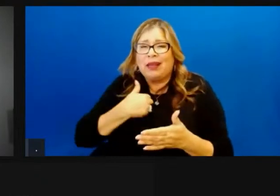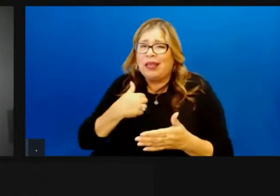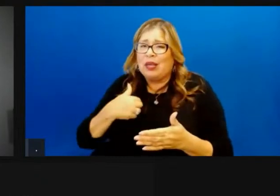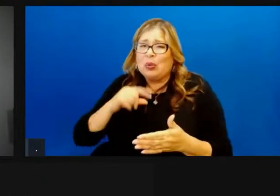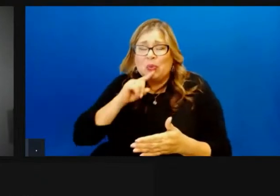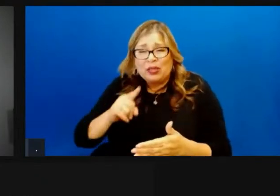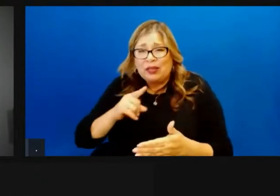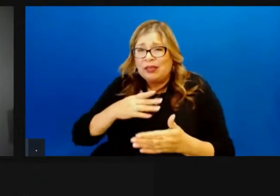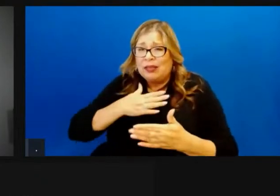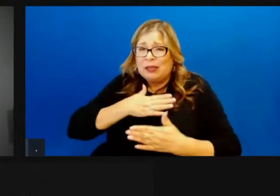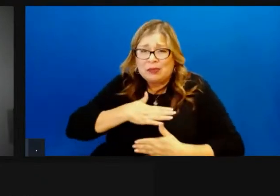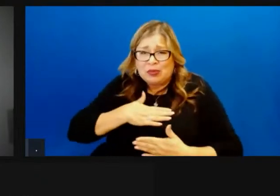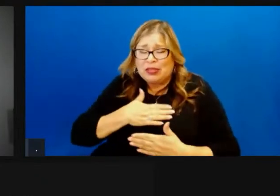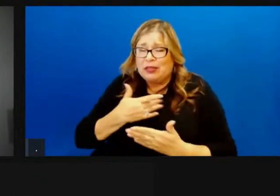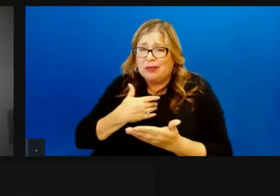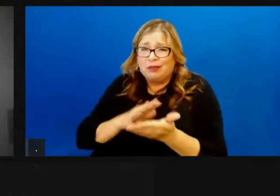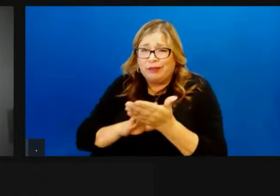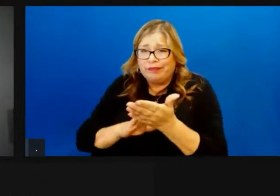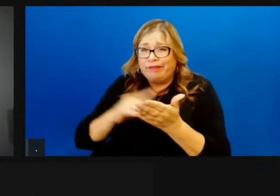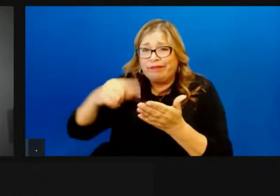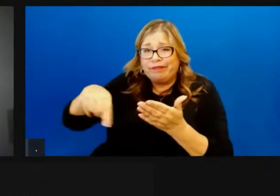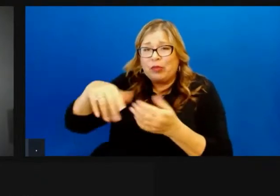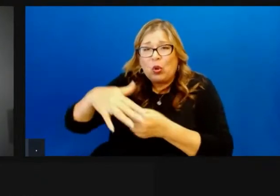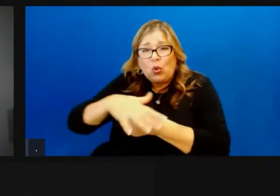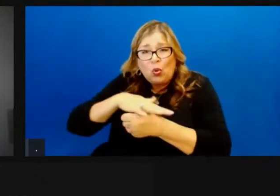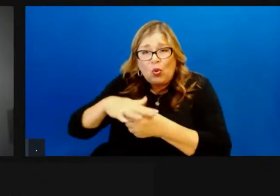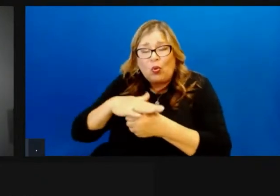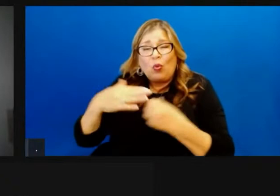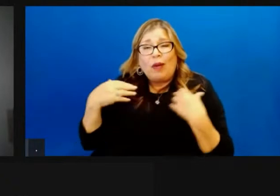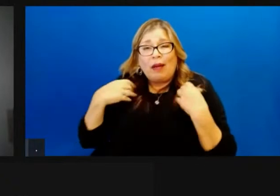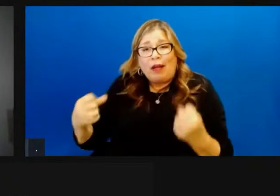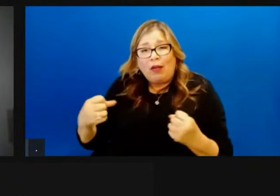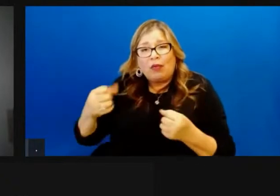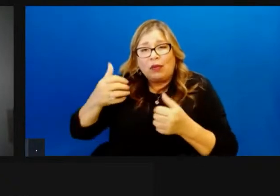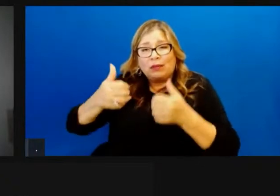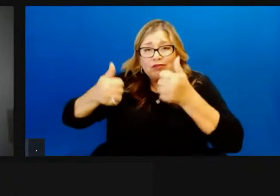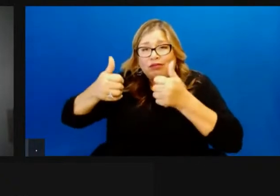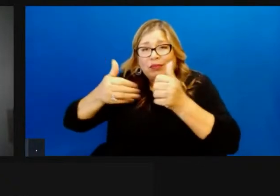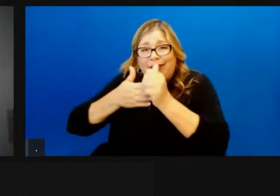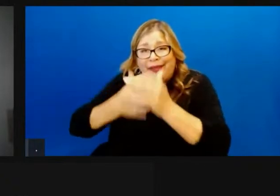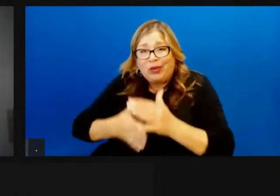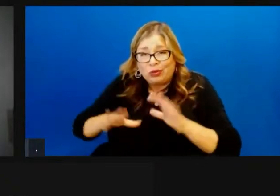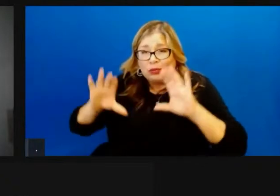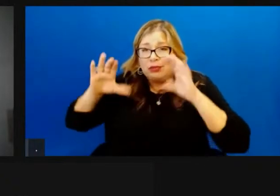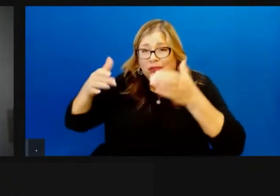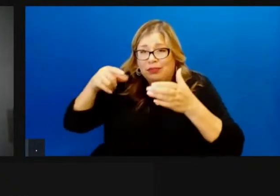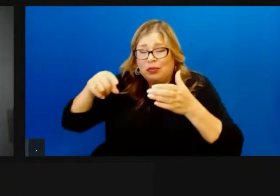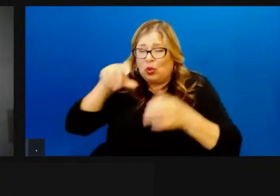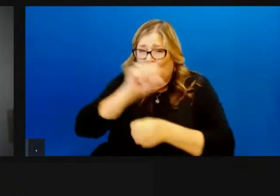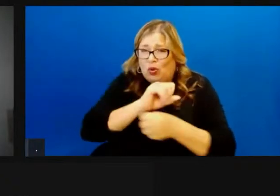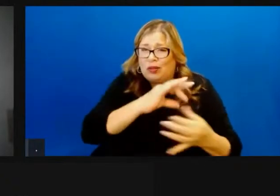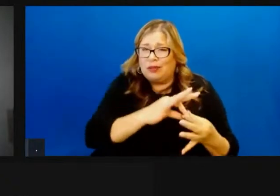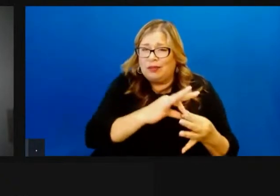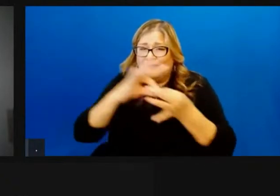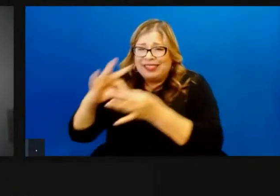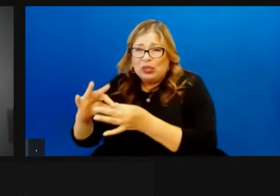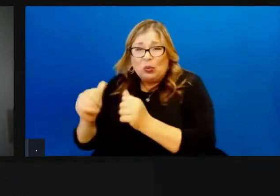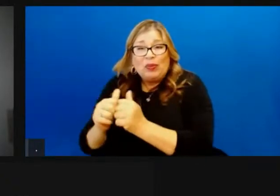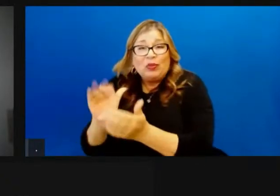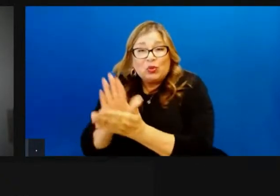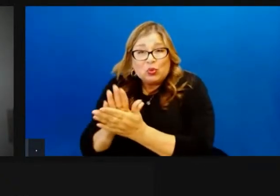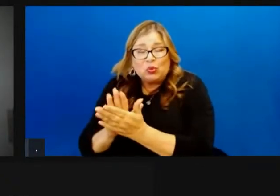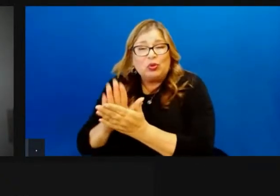those local health jurisdictions that are working hand in glove with districts and schools directly to make sure